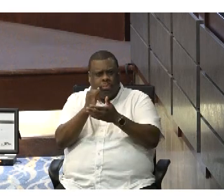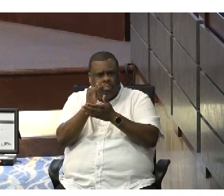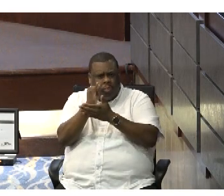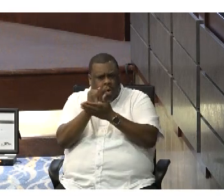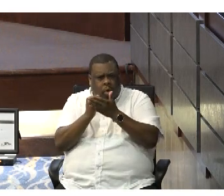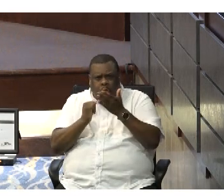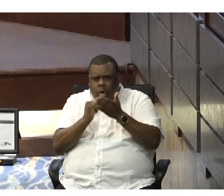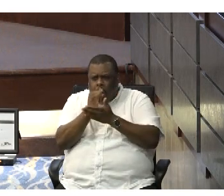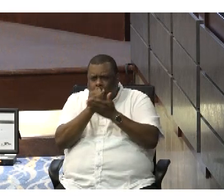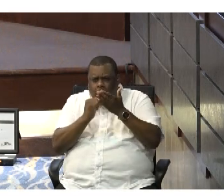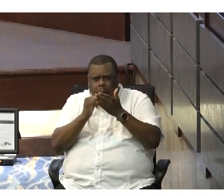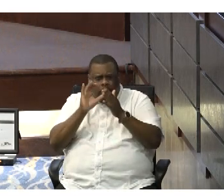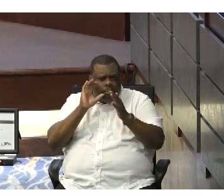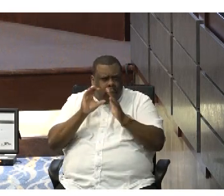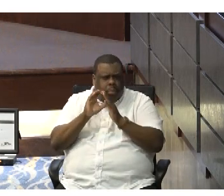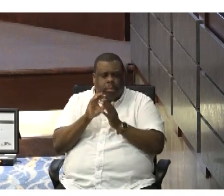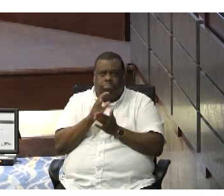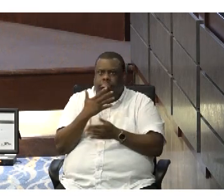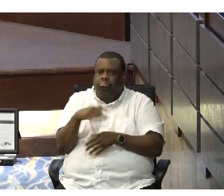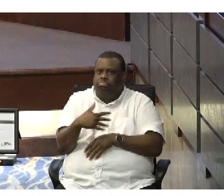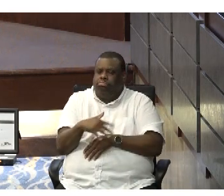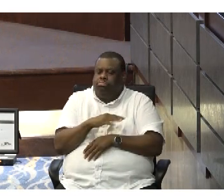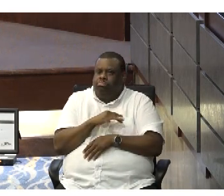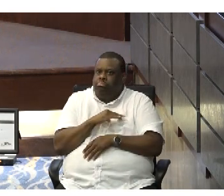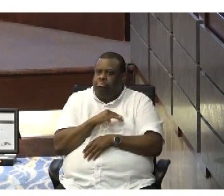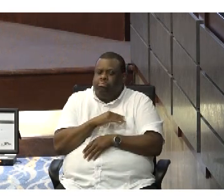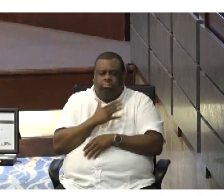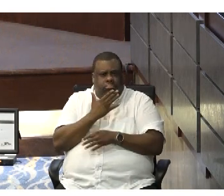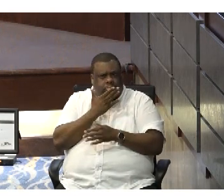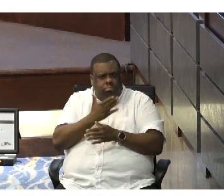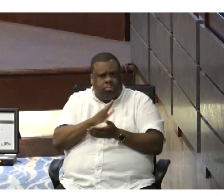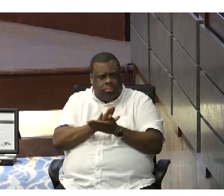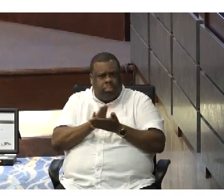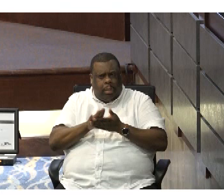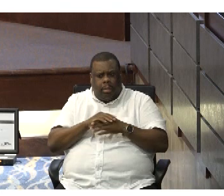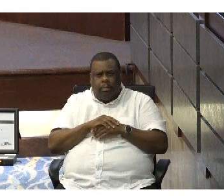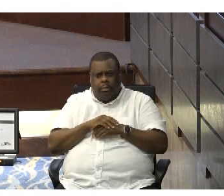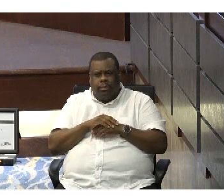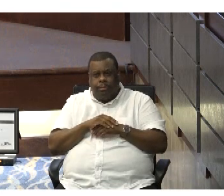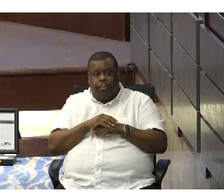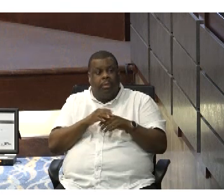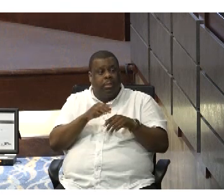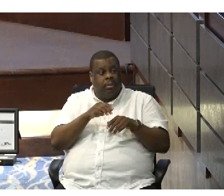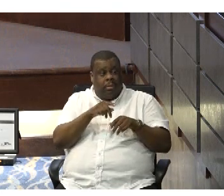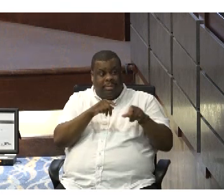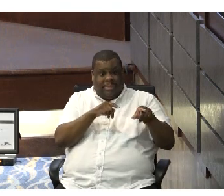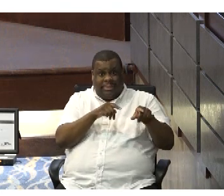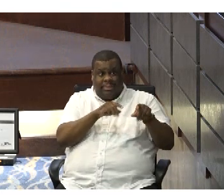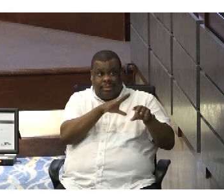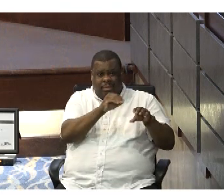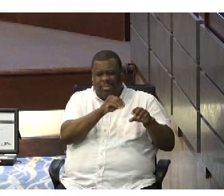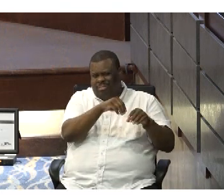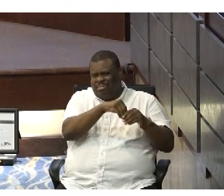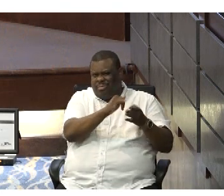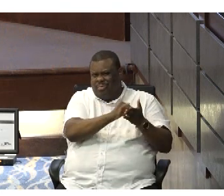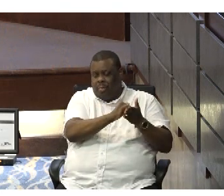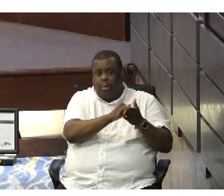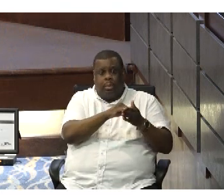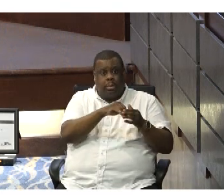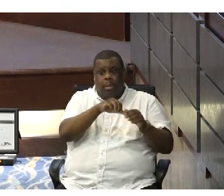across the world. They are a leading international partnership that practice architecture, urbanism, and